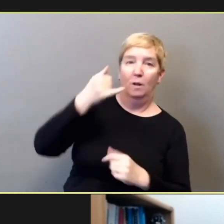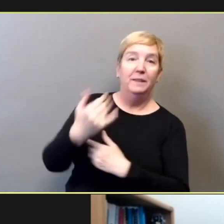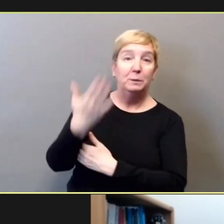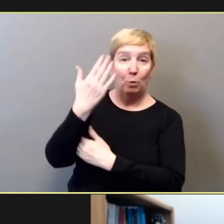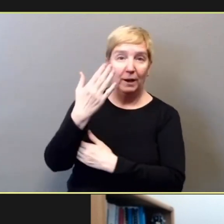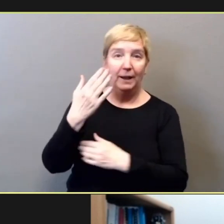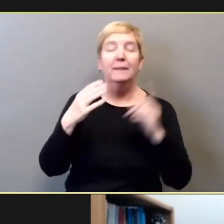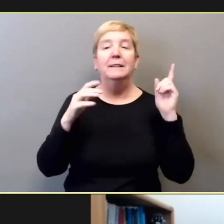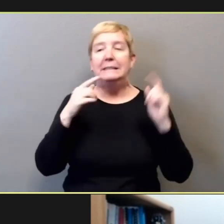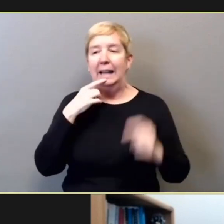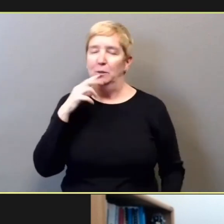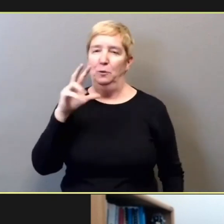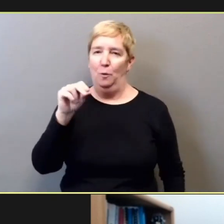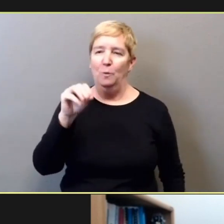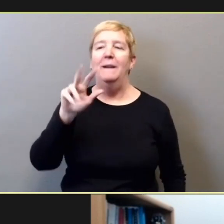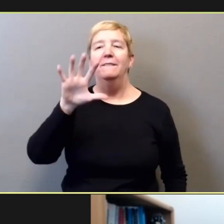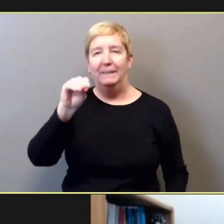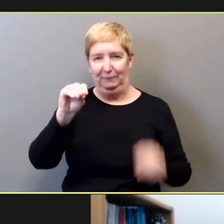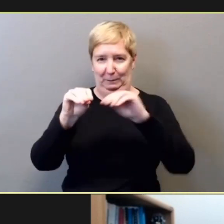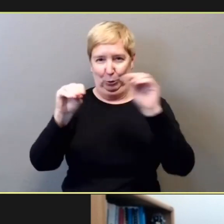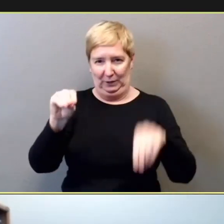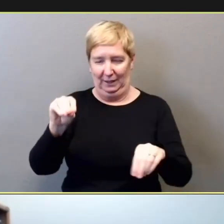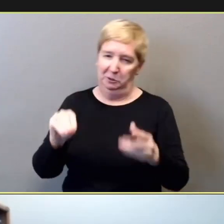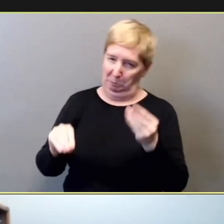more like 50%. So just so you know.